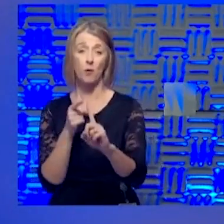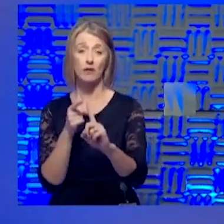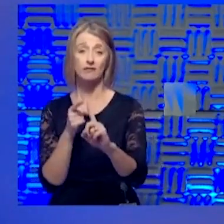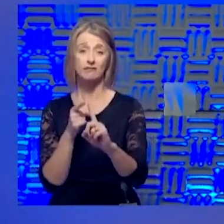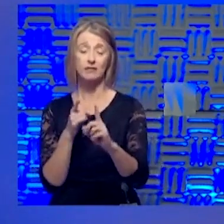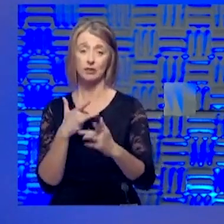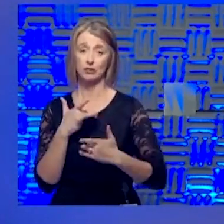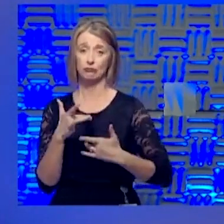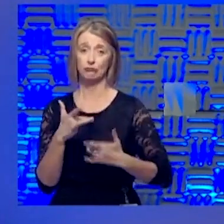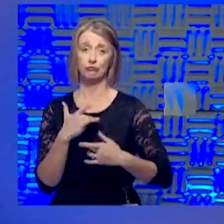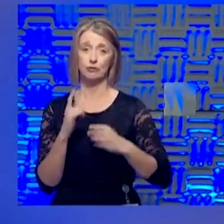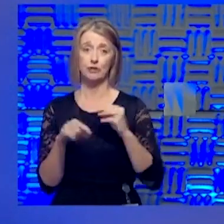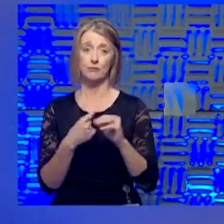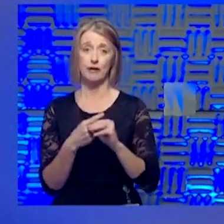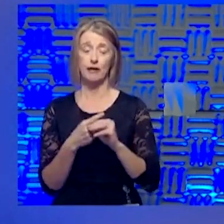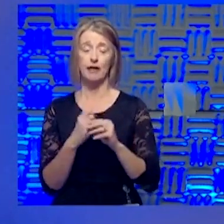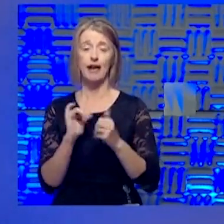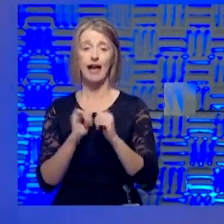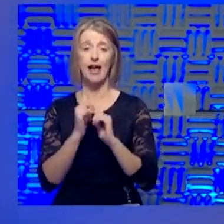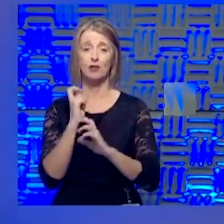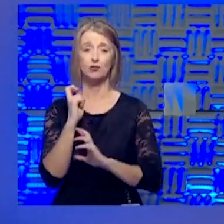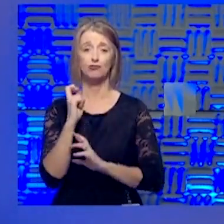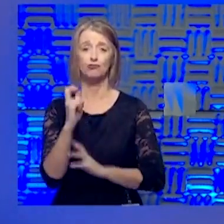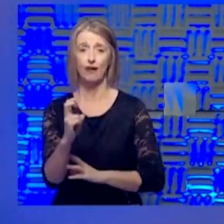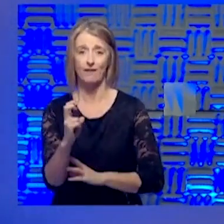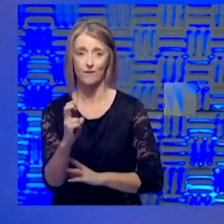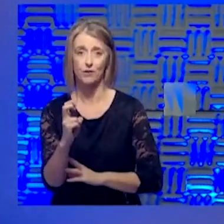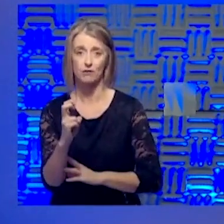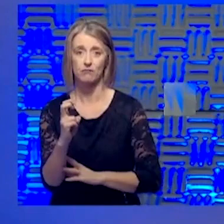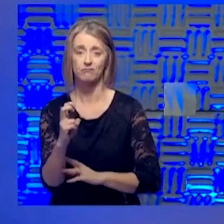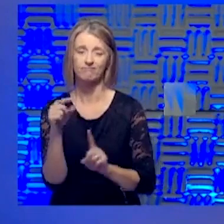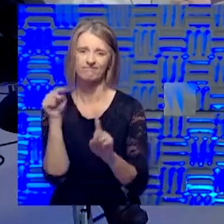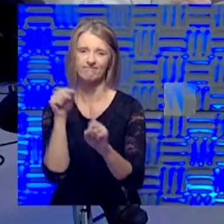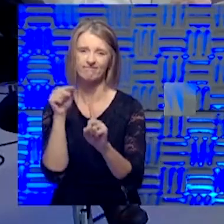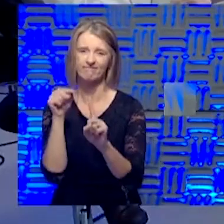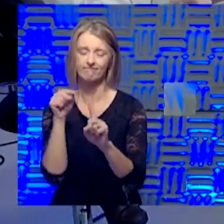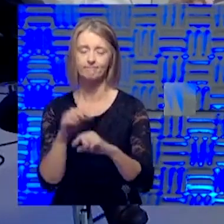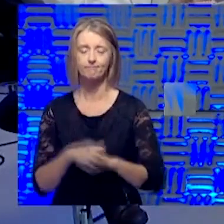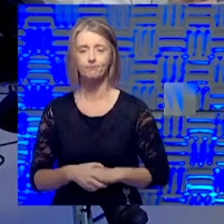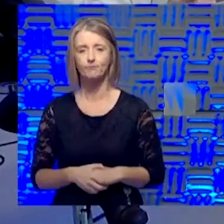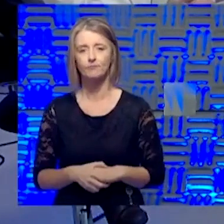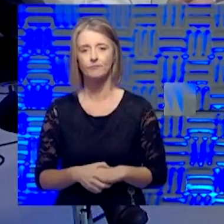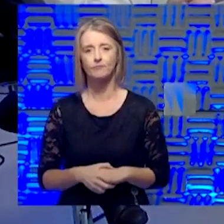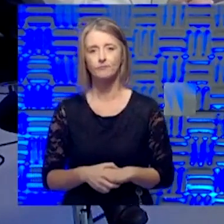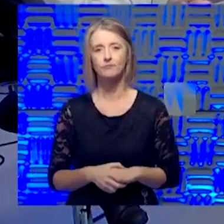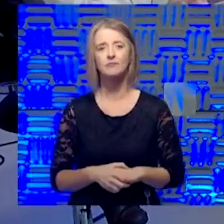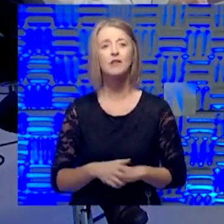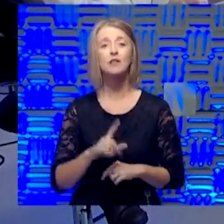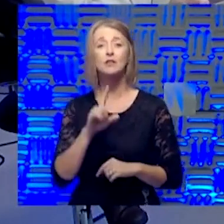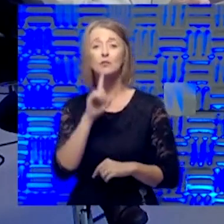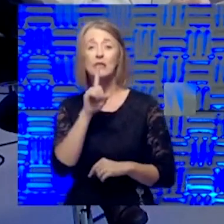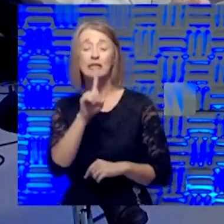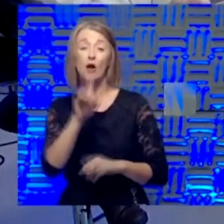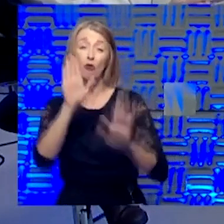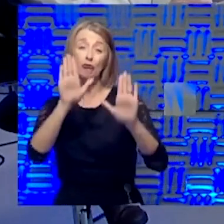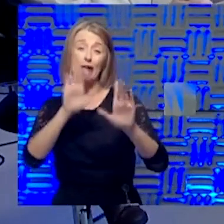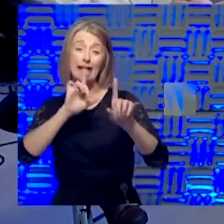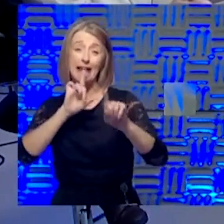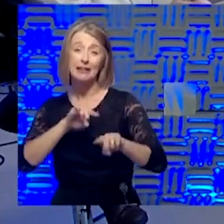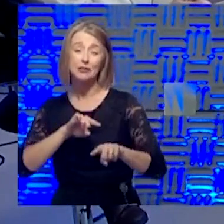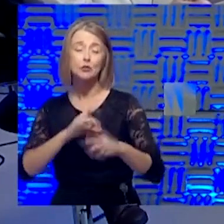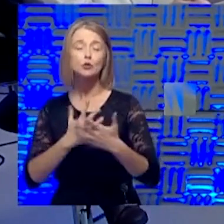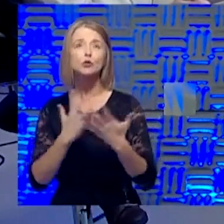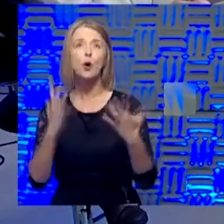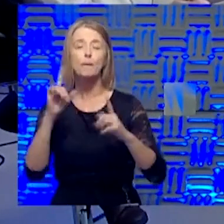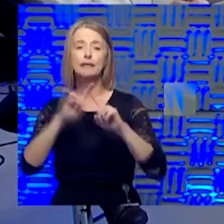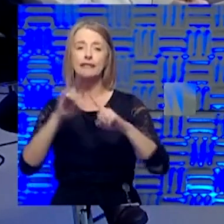just concerned about the mode of transportation to get there is the biggest issue. Yeah, and I think there's really no great answer to that because there's so many variables,